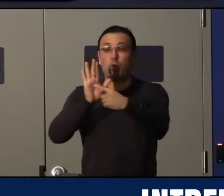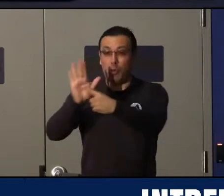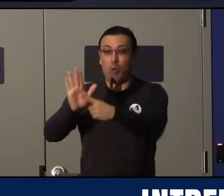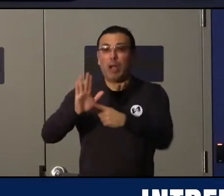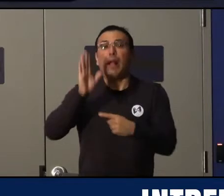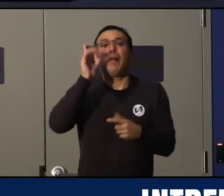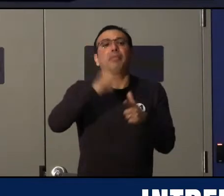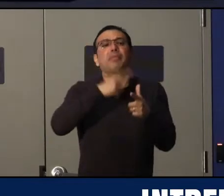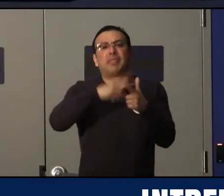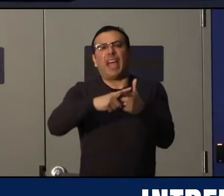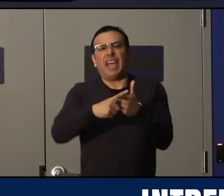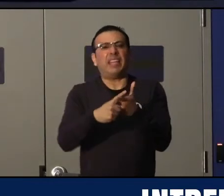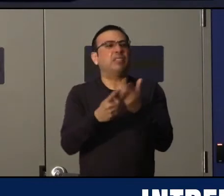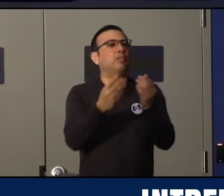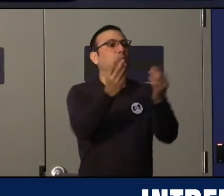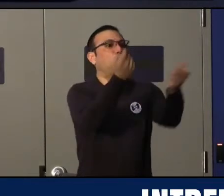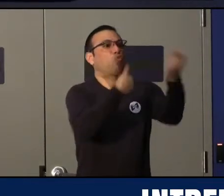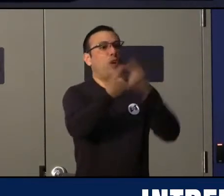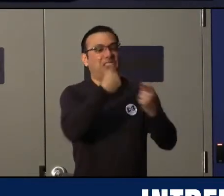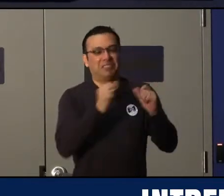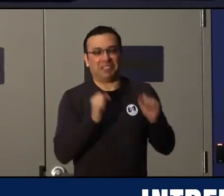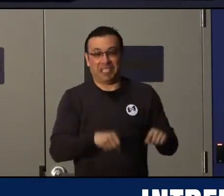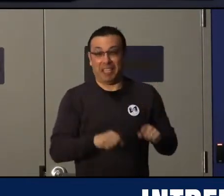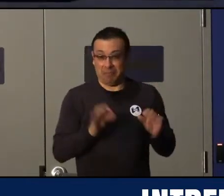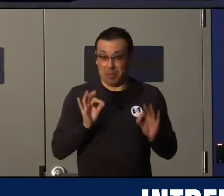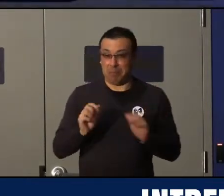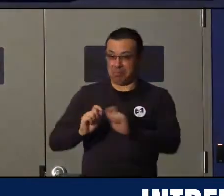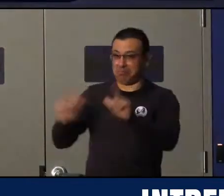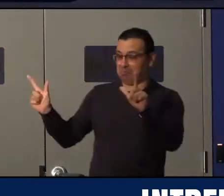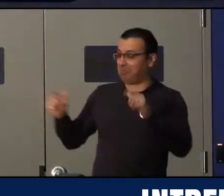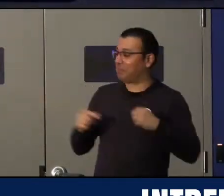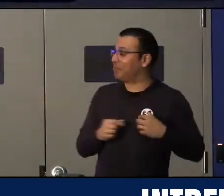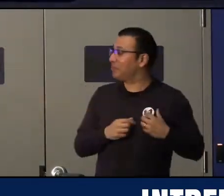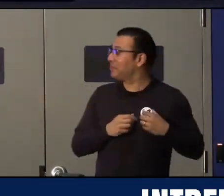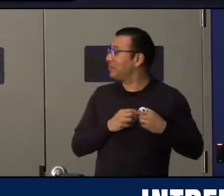questions. So why don't we roll? Let's see what we got for the first video here.